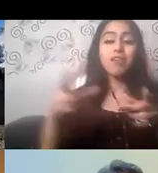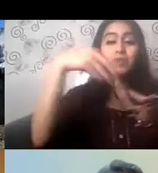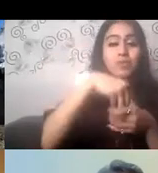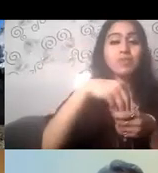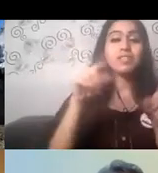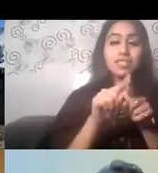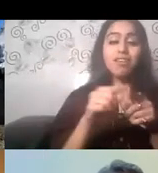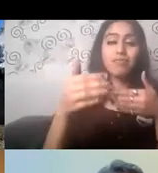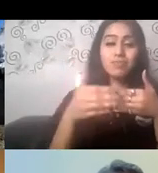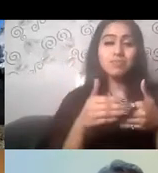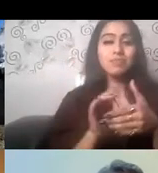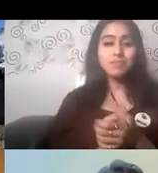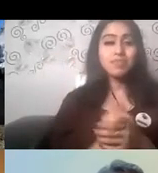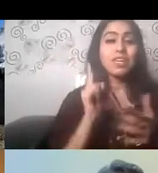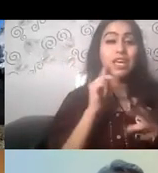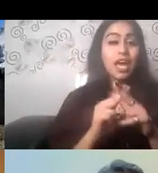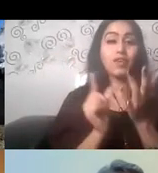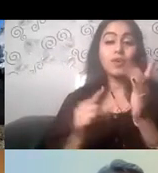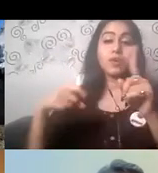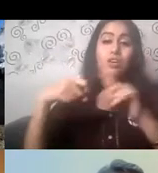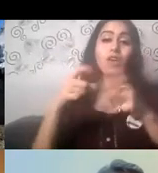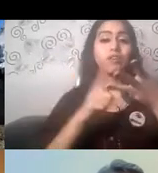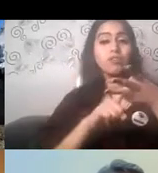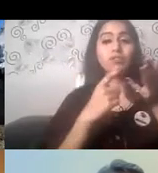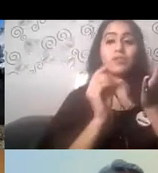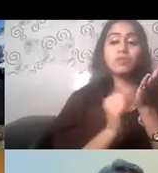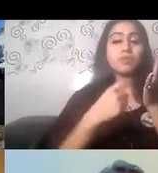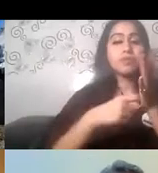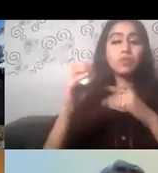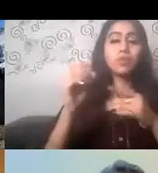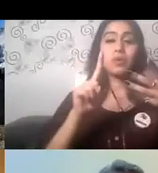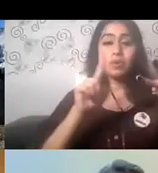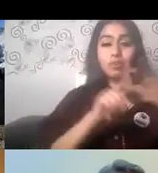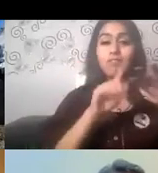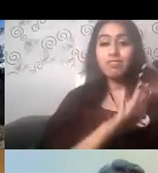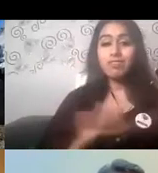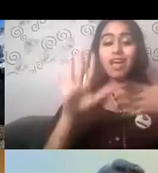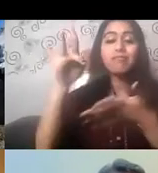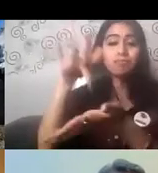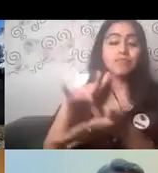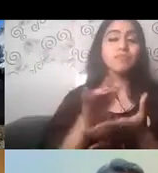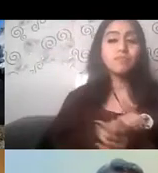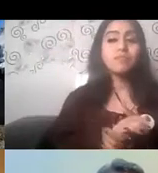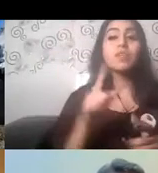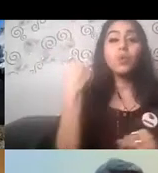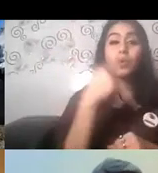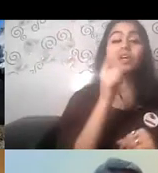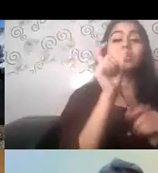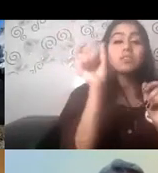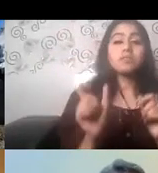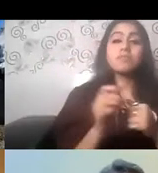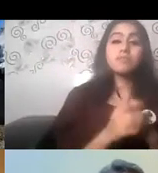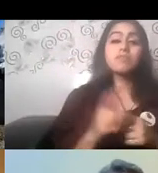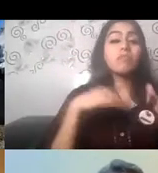Southwark's growth in UK and Europe. We also have with us Giselle Ho. She's the co-founder of the